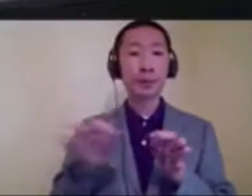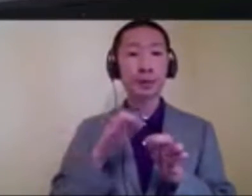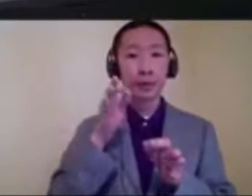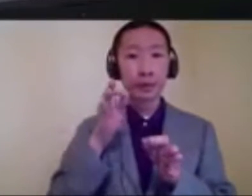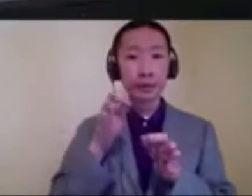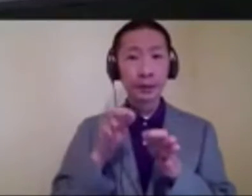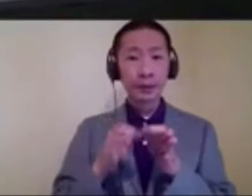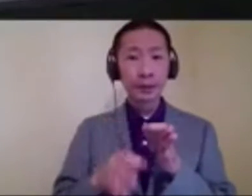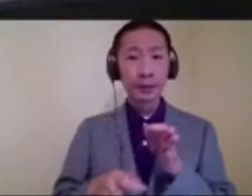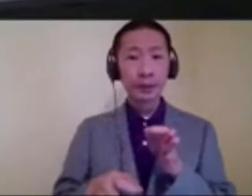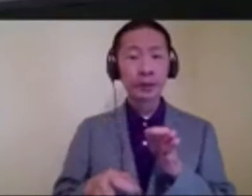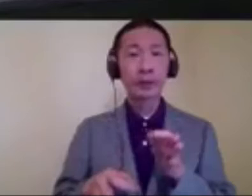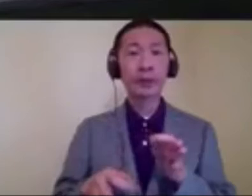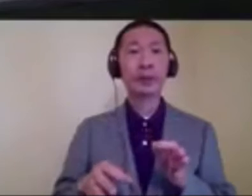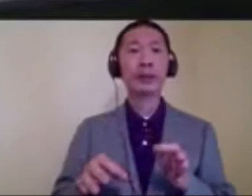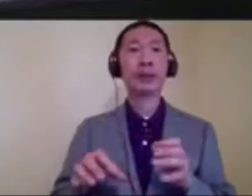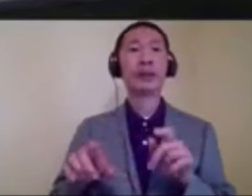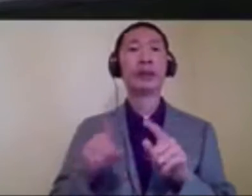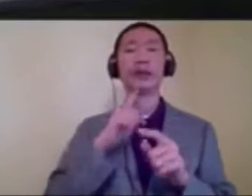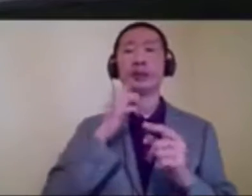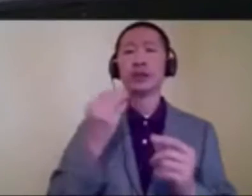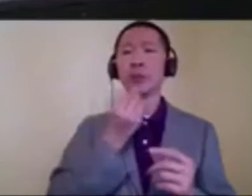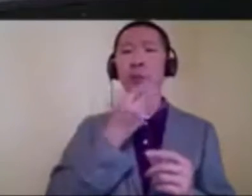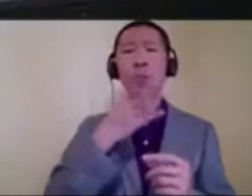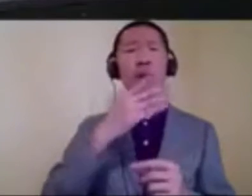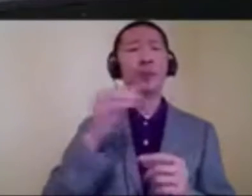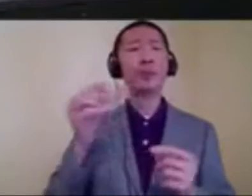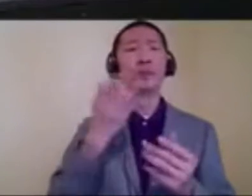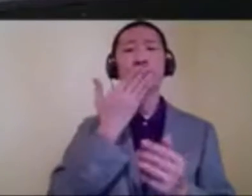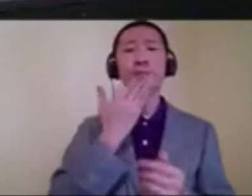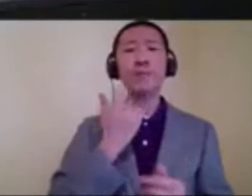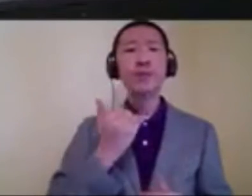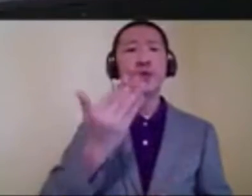simple, so warm and tender.